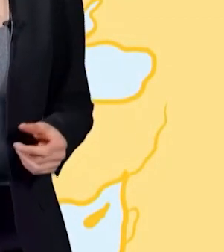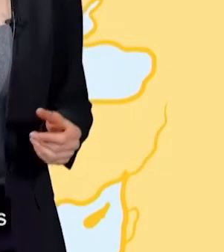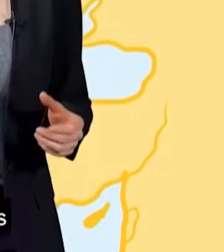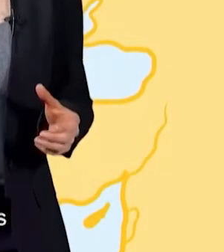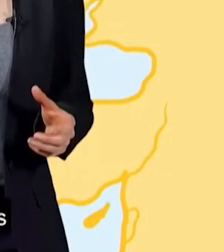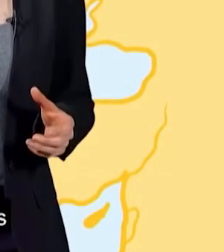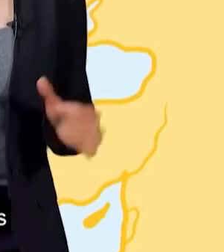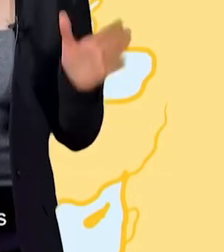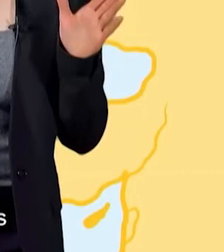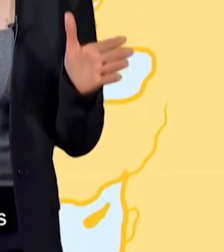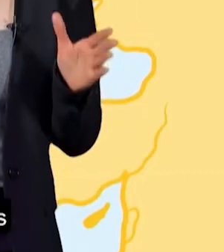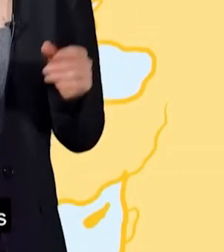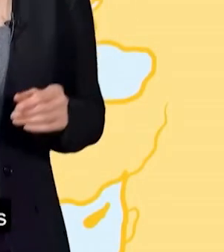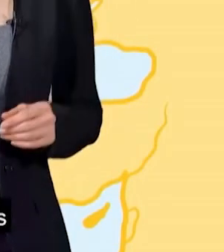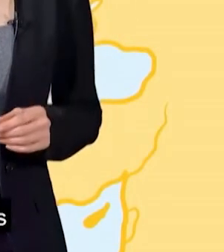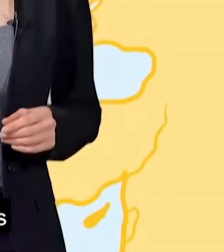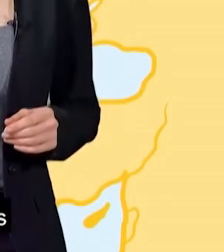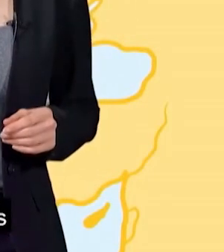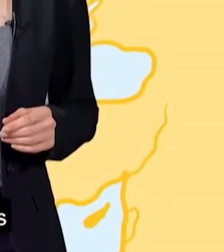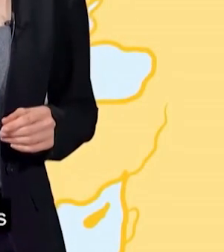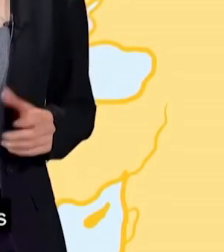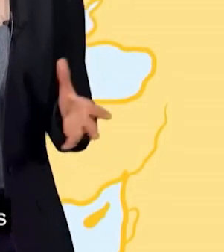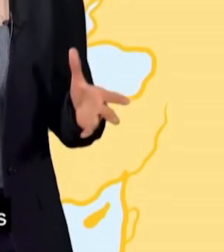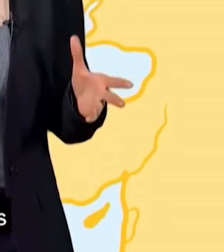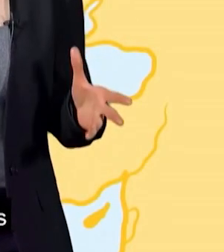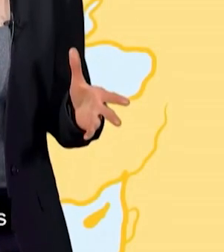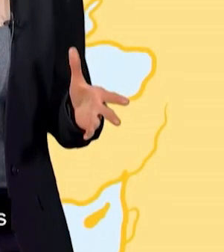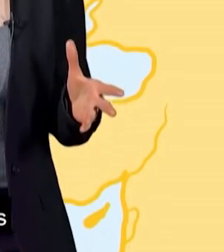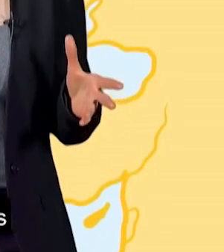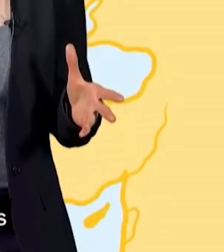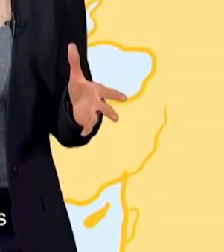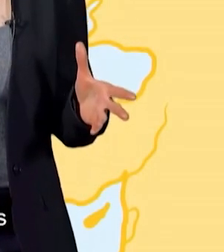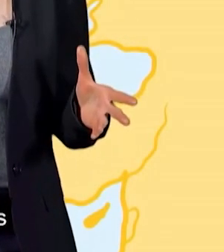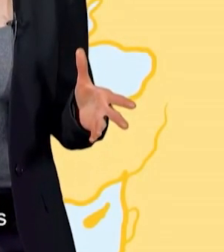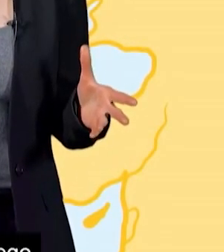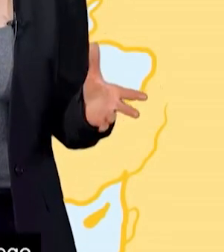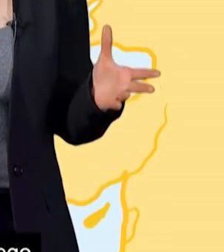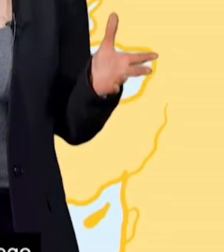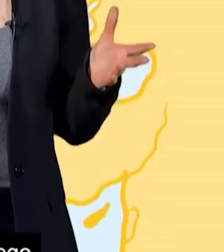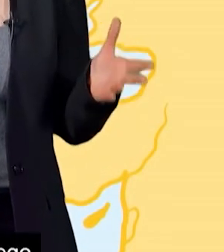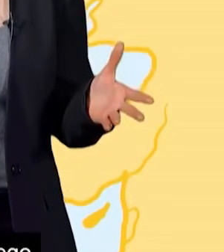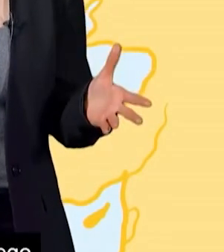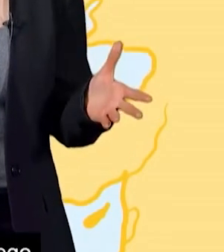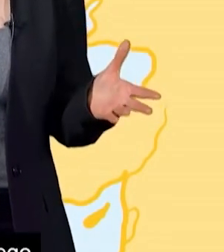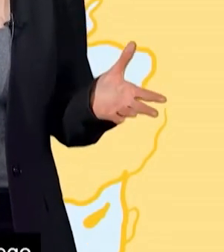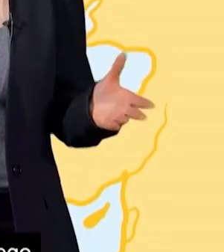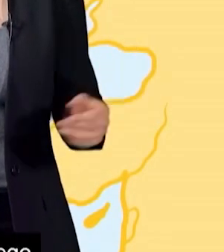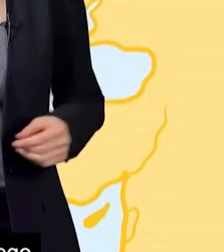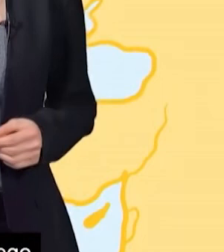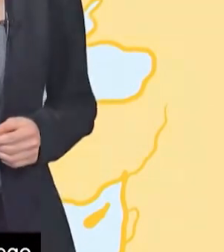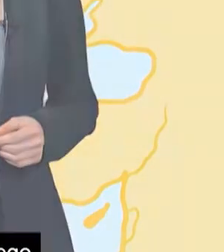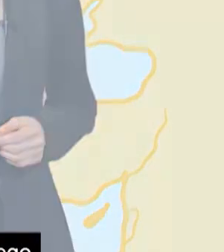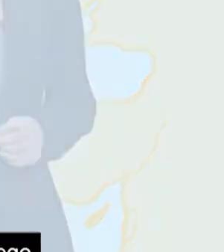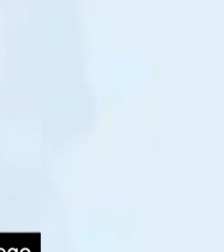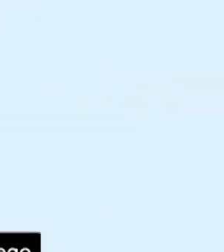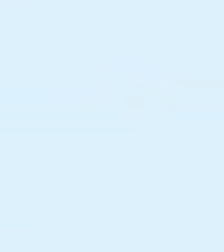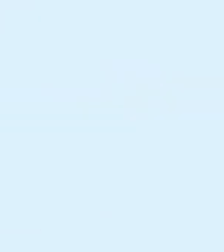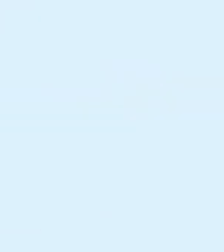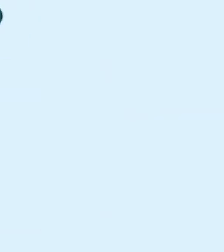education should allocate 15% of resources to more targeted support for youth and prevent poverty and